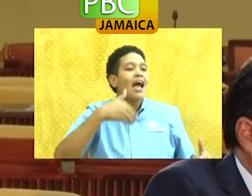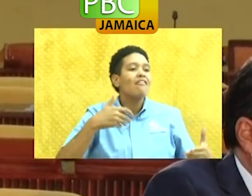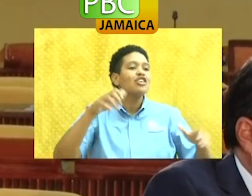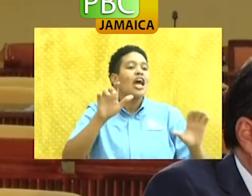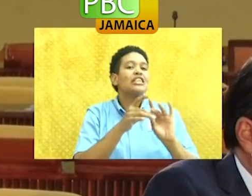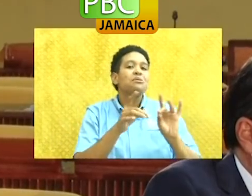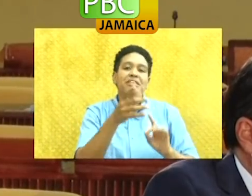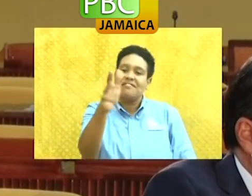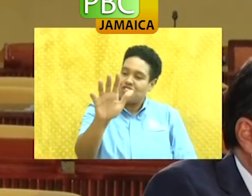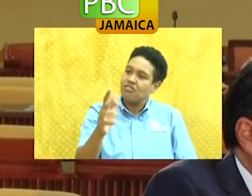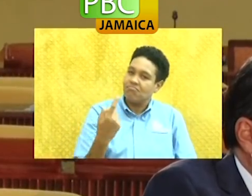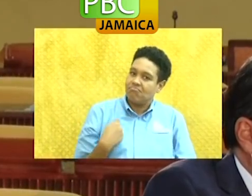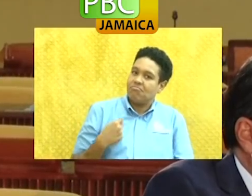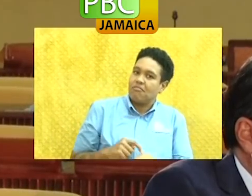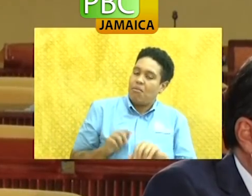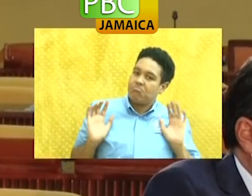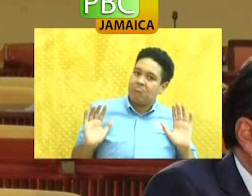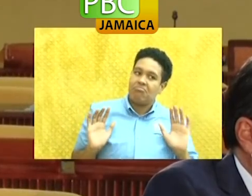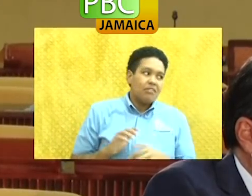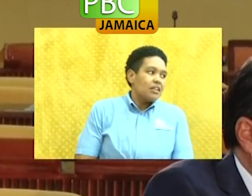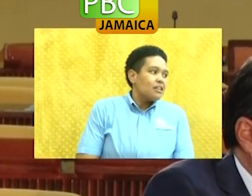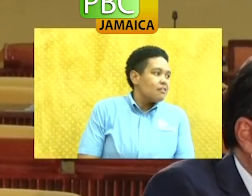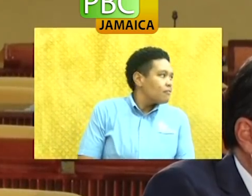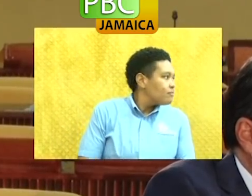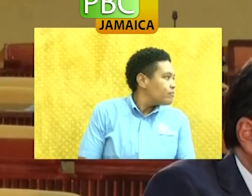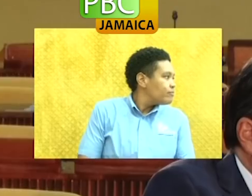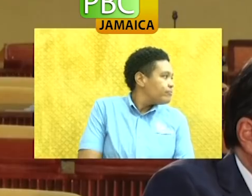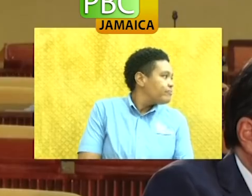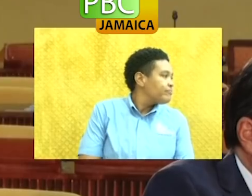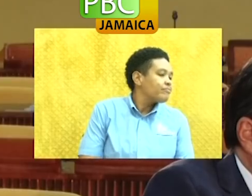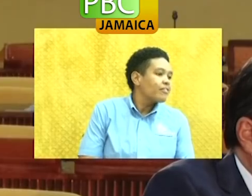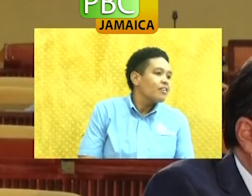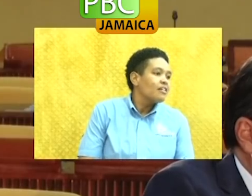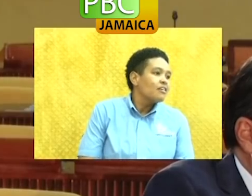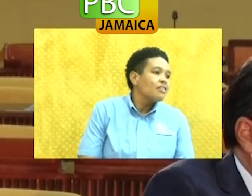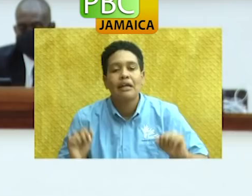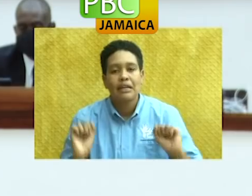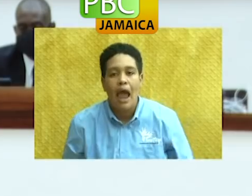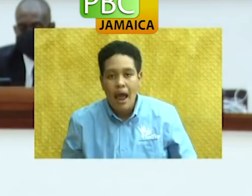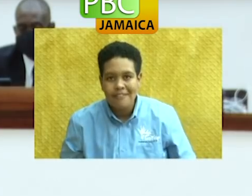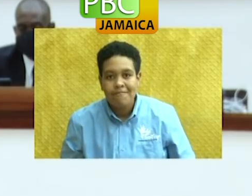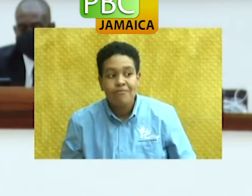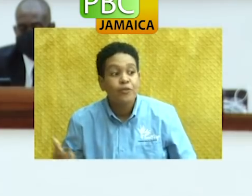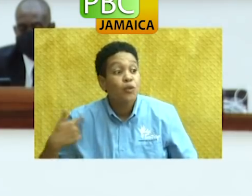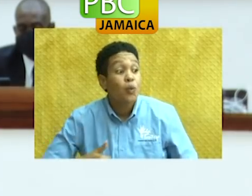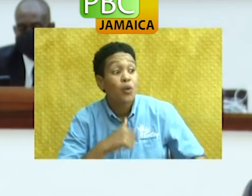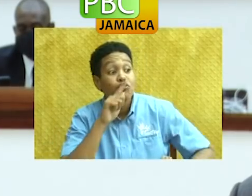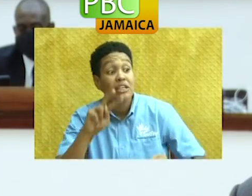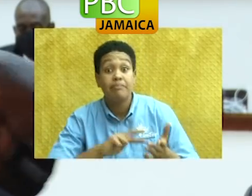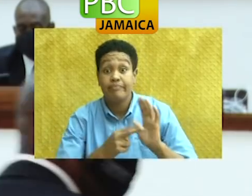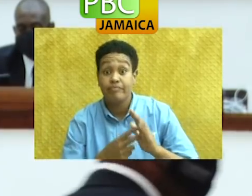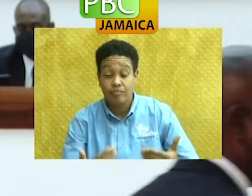Committee, which is a subcommittee of the Cabinet. He hopes it will be passed by year end. We intend to